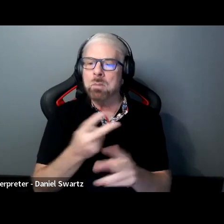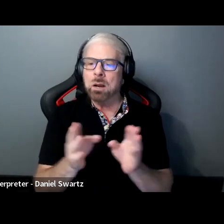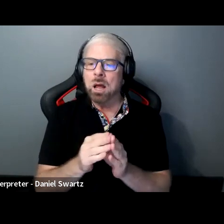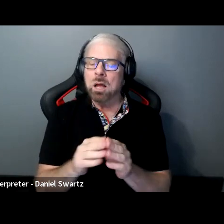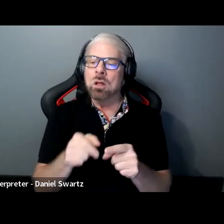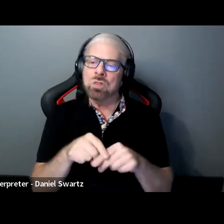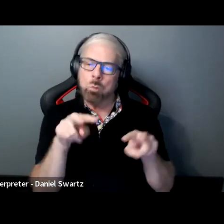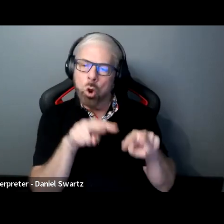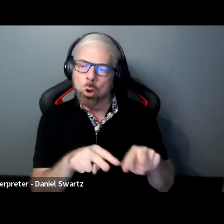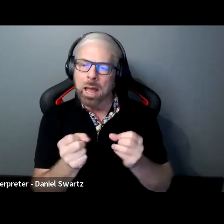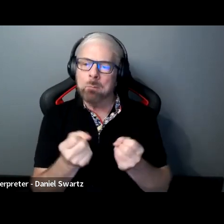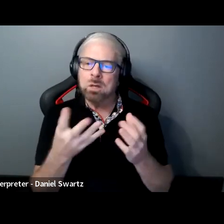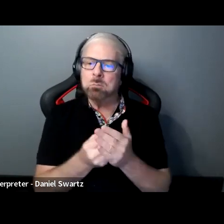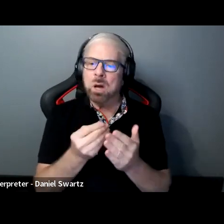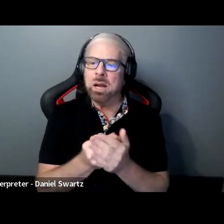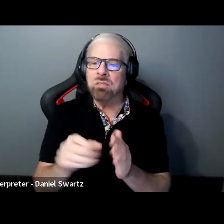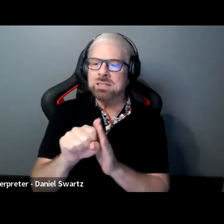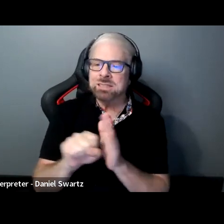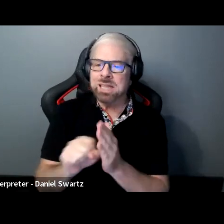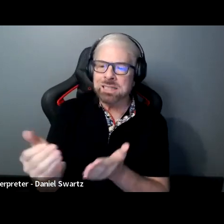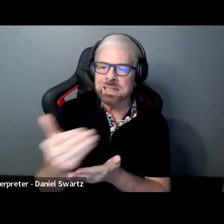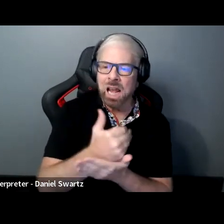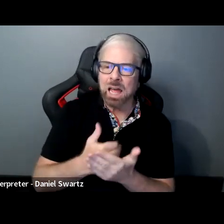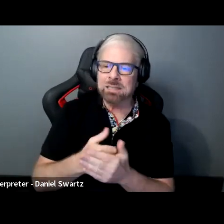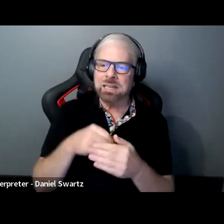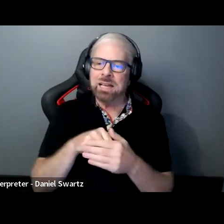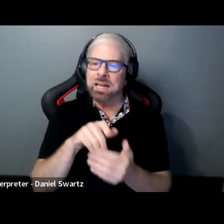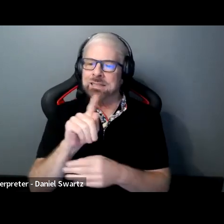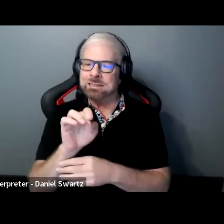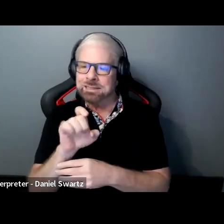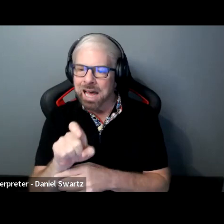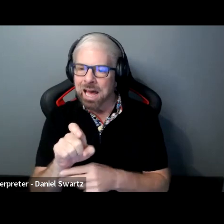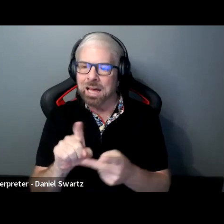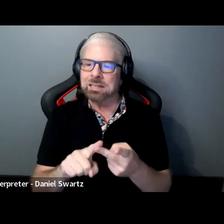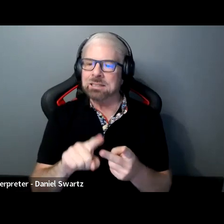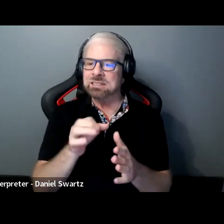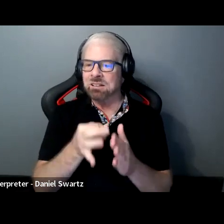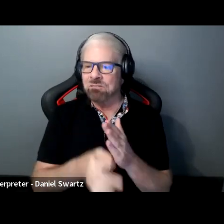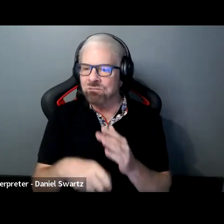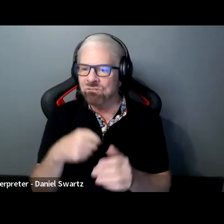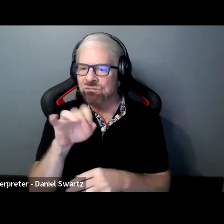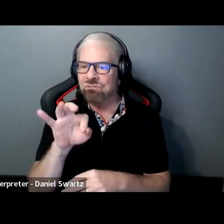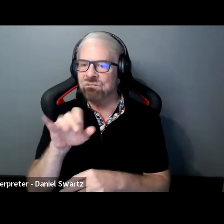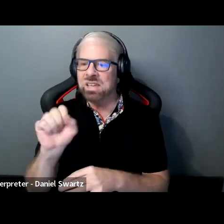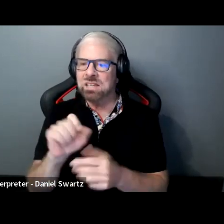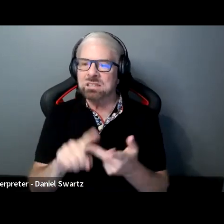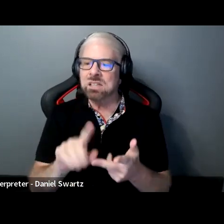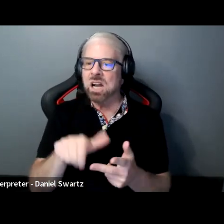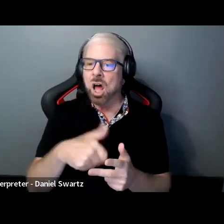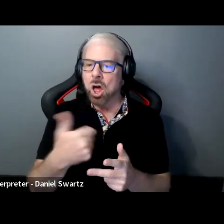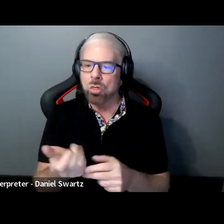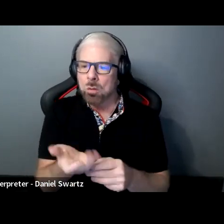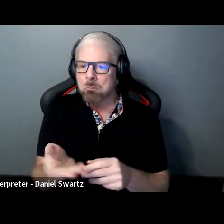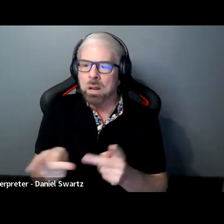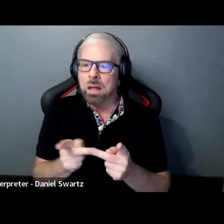the state is bringing in taxes and fees and other revenue sources. And that's what they use to base